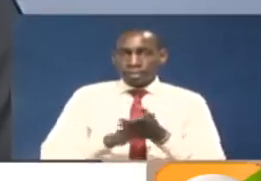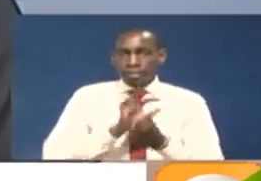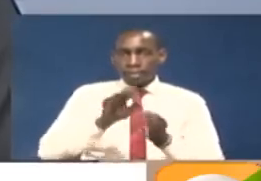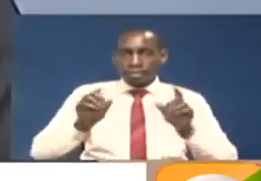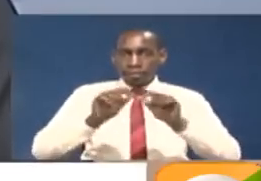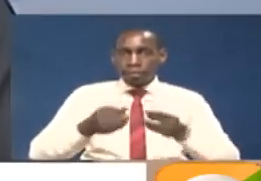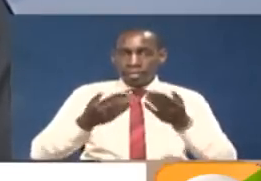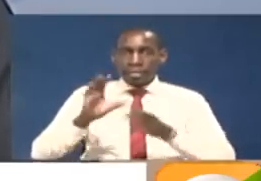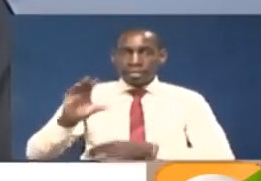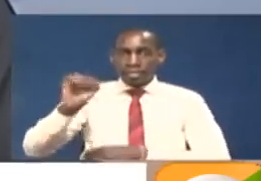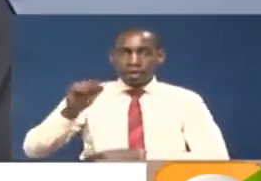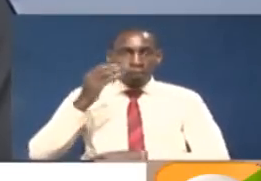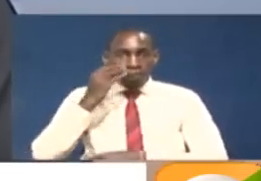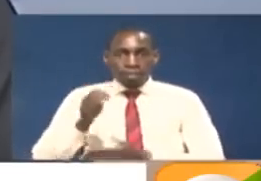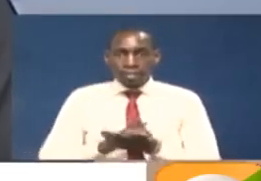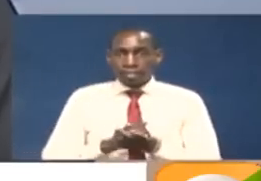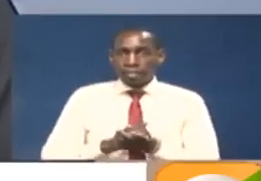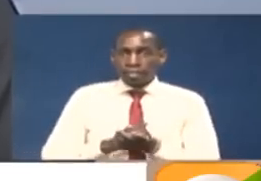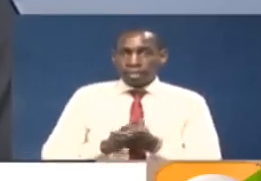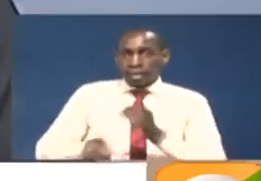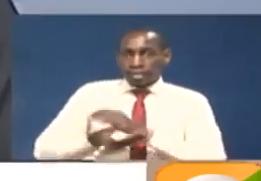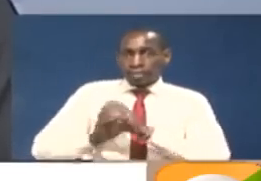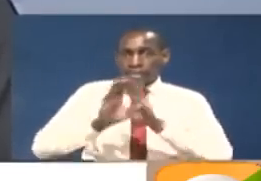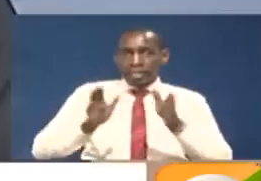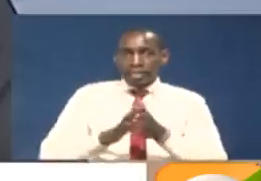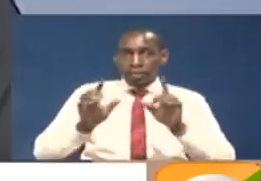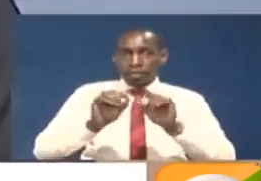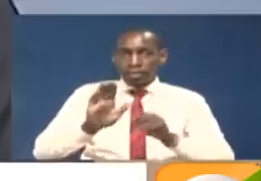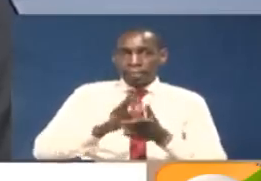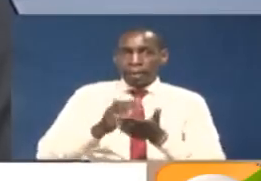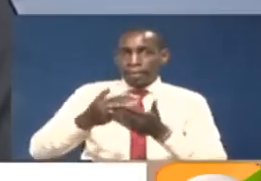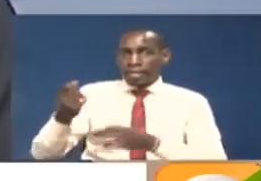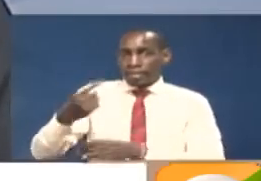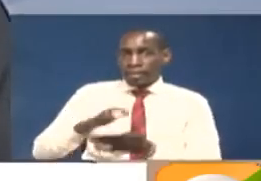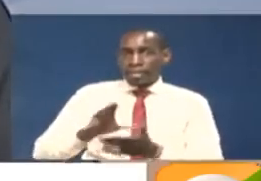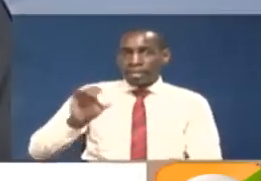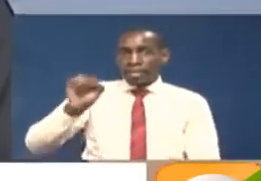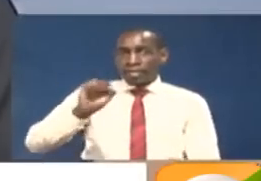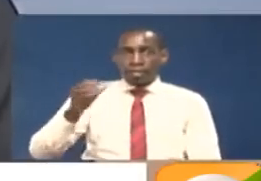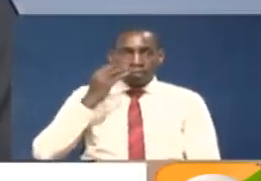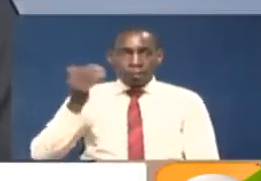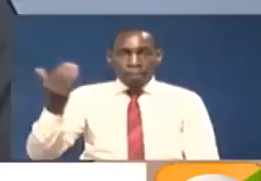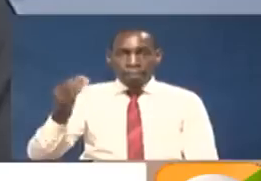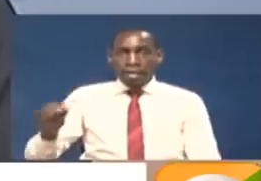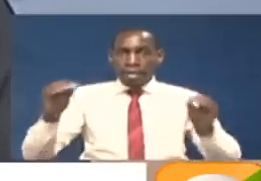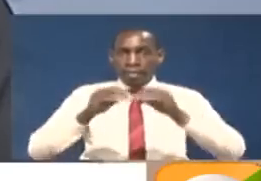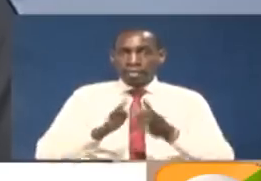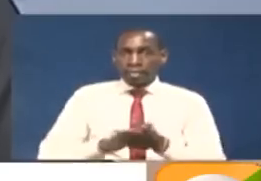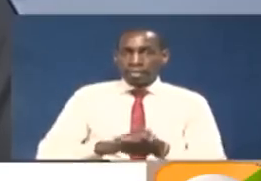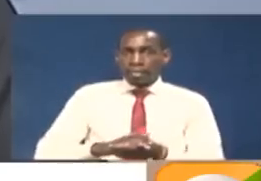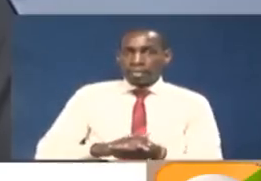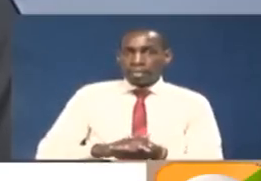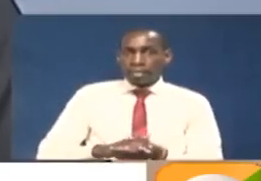CS Matiangi the opportunity to put it in his own words. Late last month, CS Matiangi addressed a gathering of